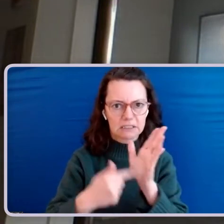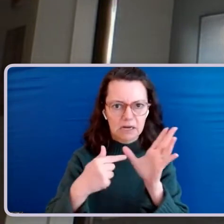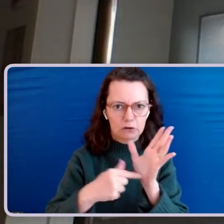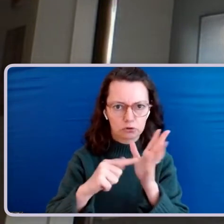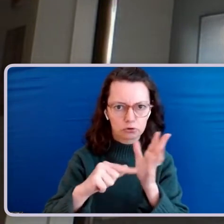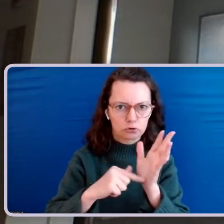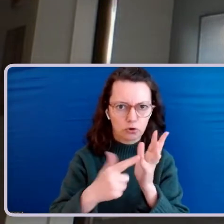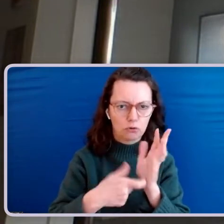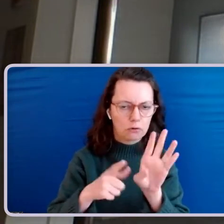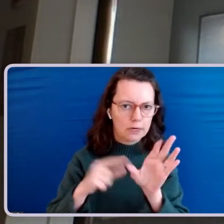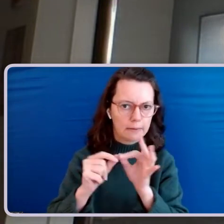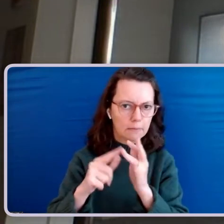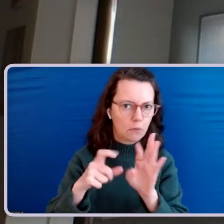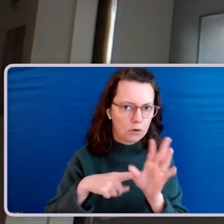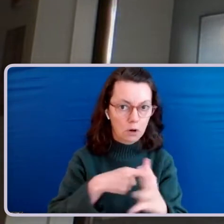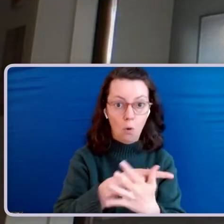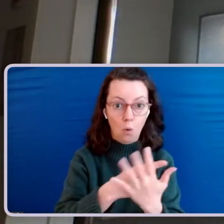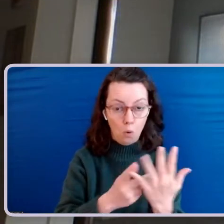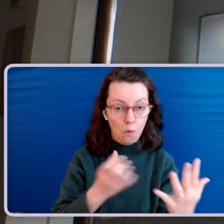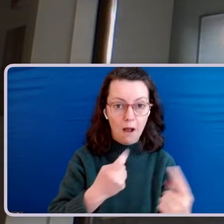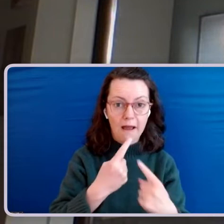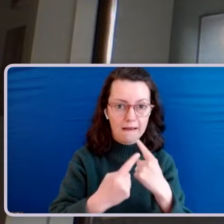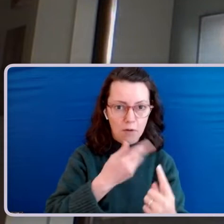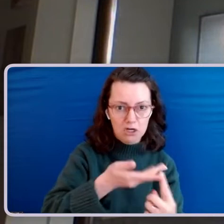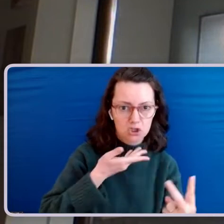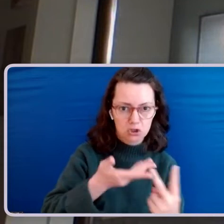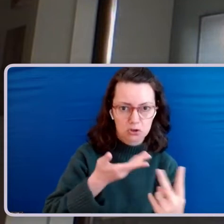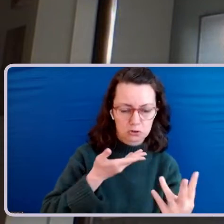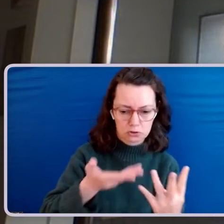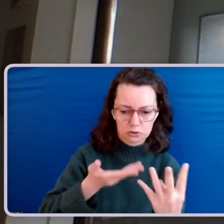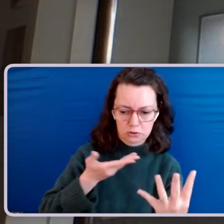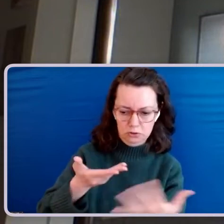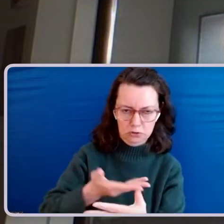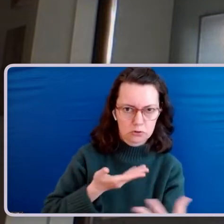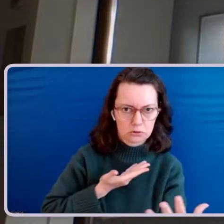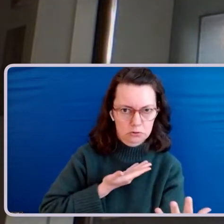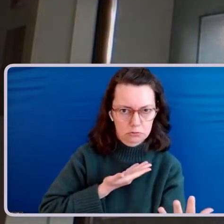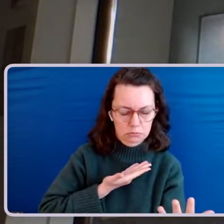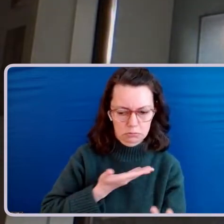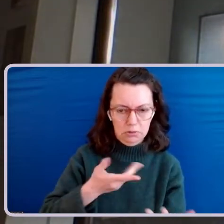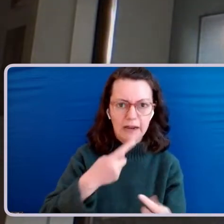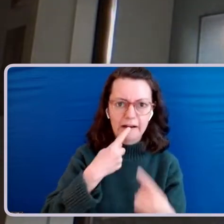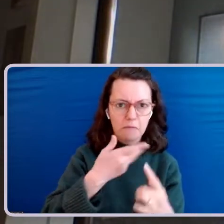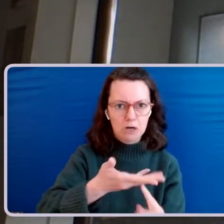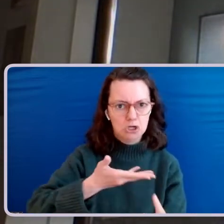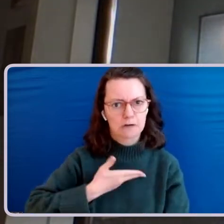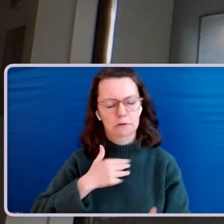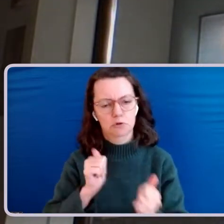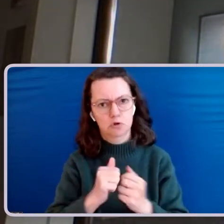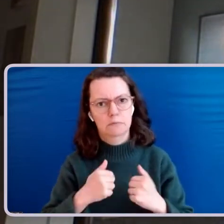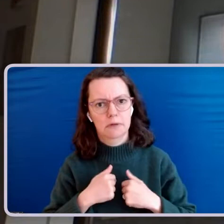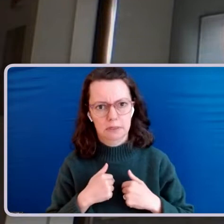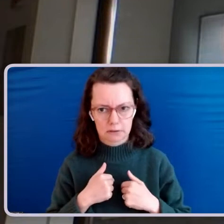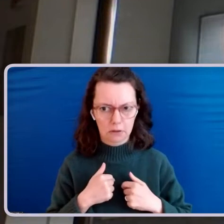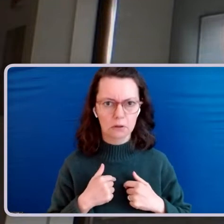in that information sharing. But everyone needs their own types of information. So as William said, there is